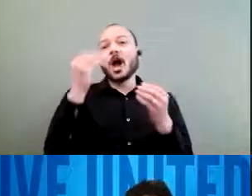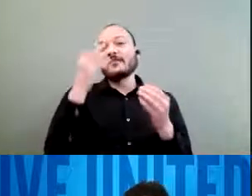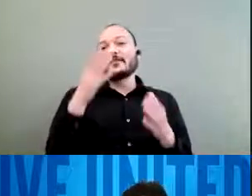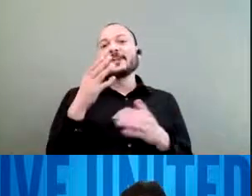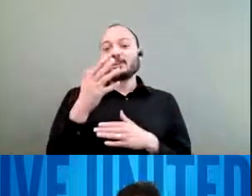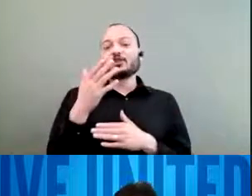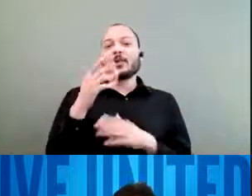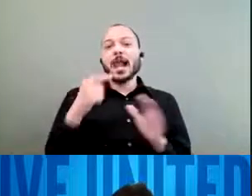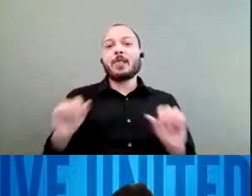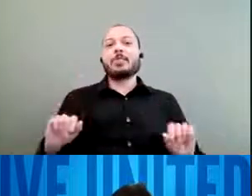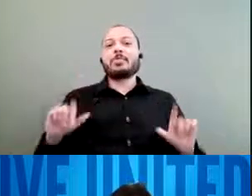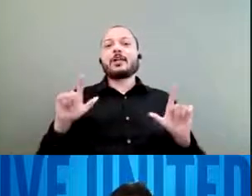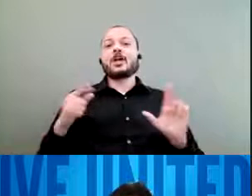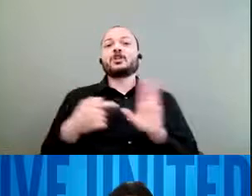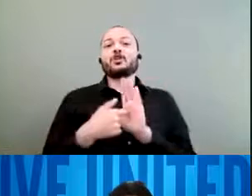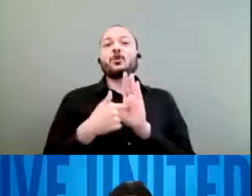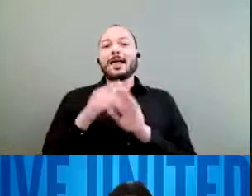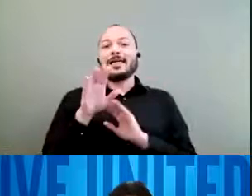languages.